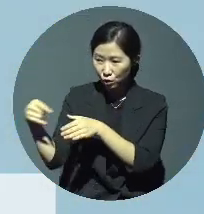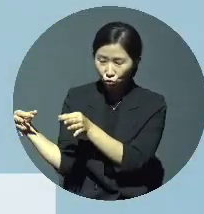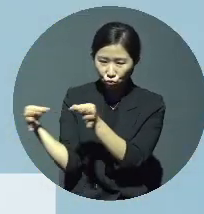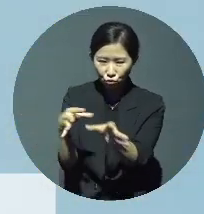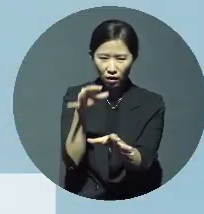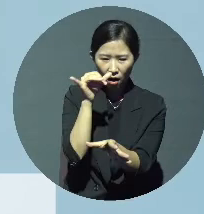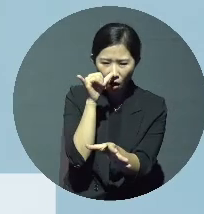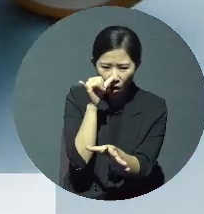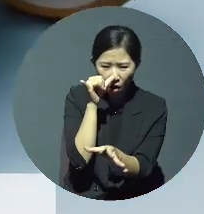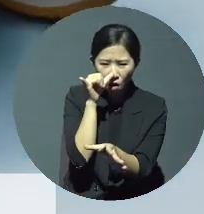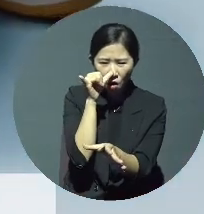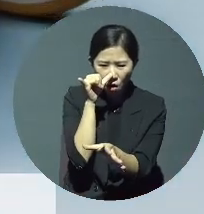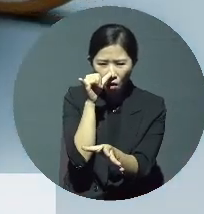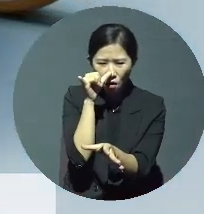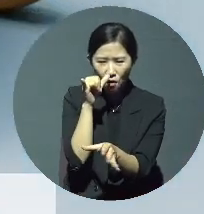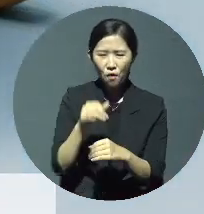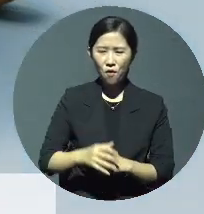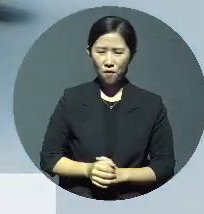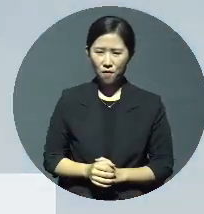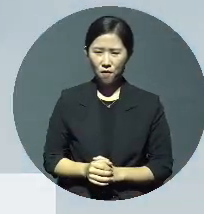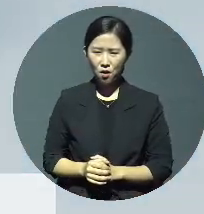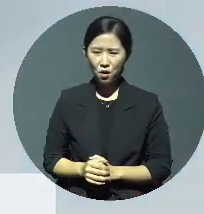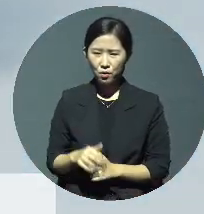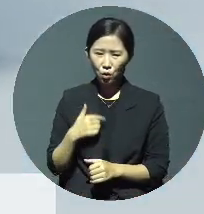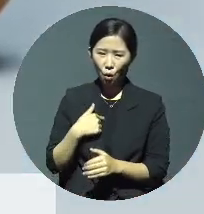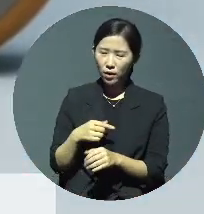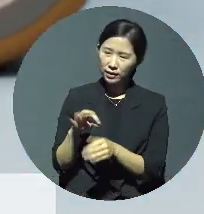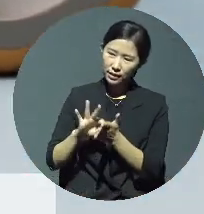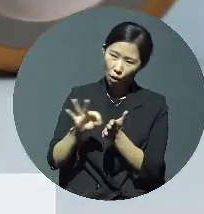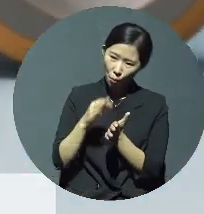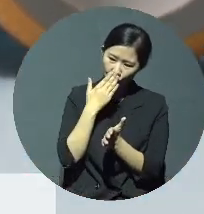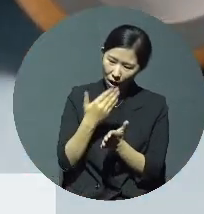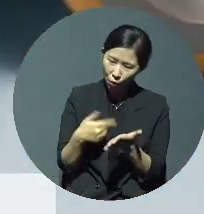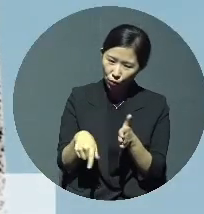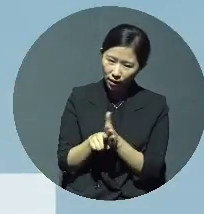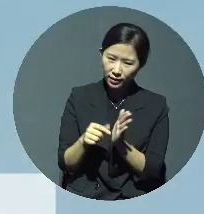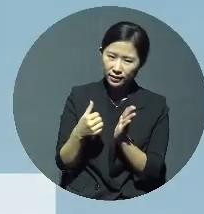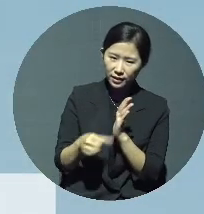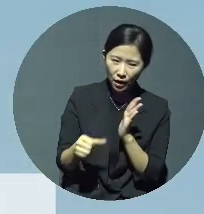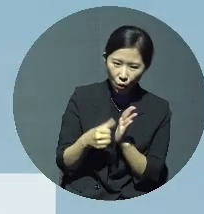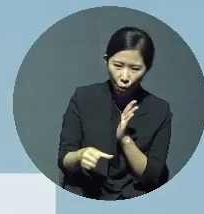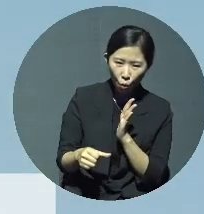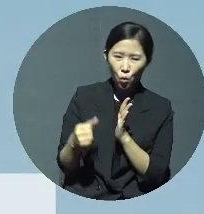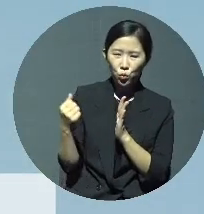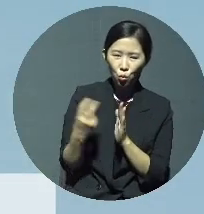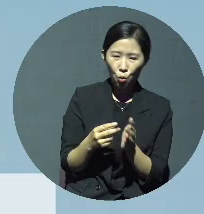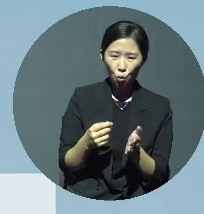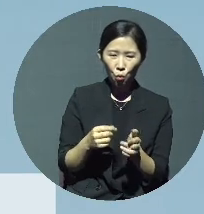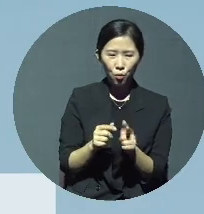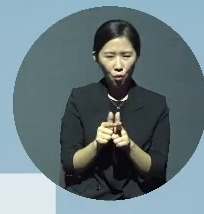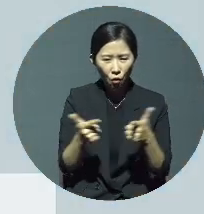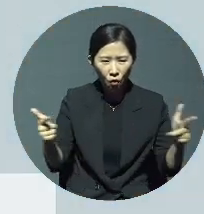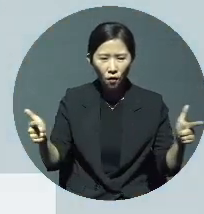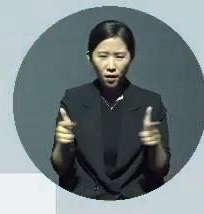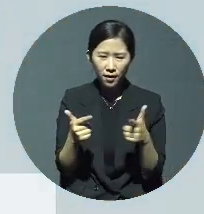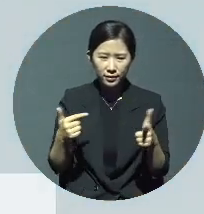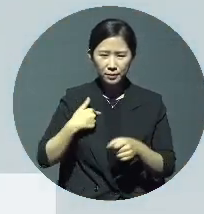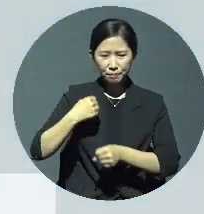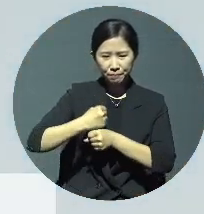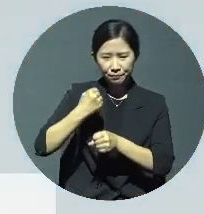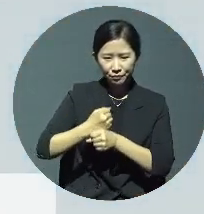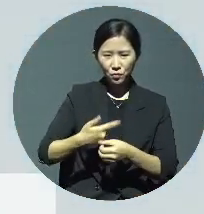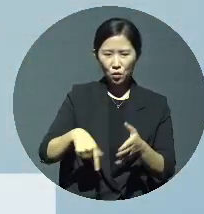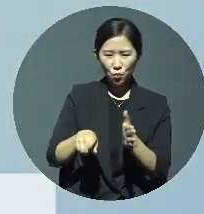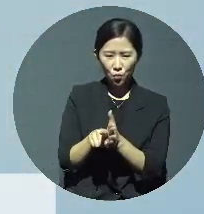perhaps it's ethically and sustainably sourced, perhaps it can be biodegraded or recycled, and perhaps the